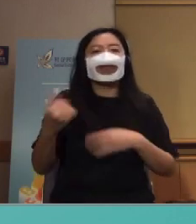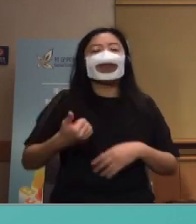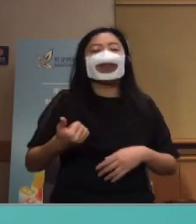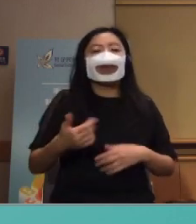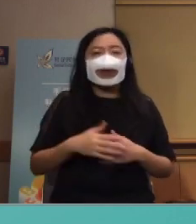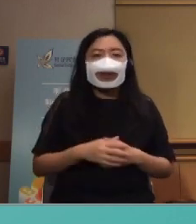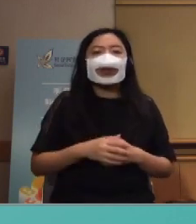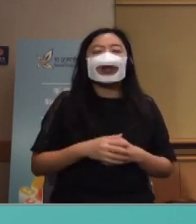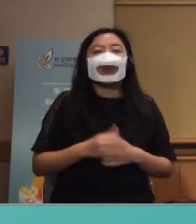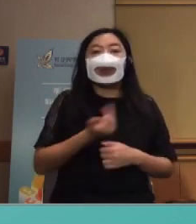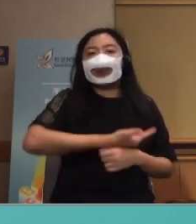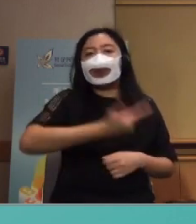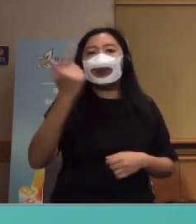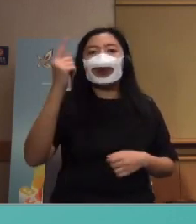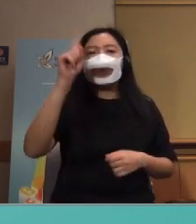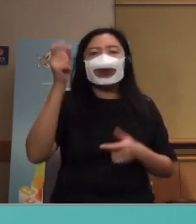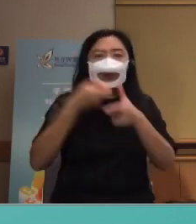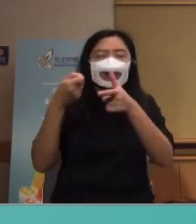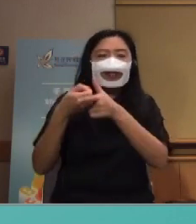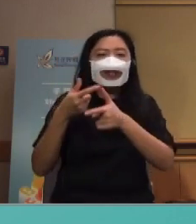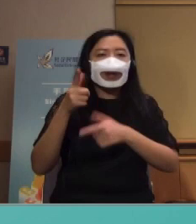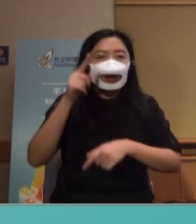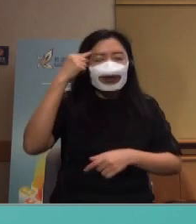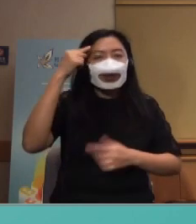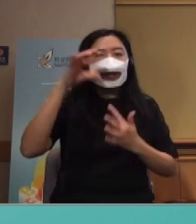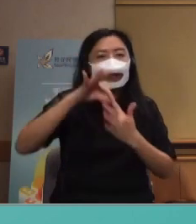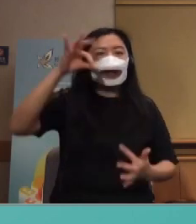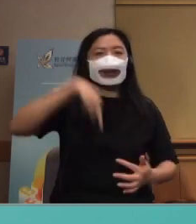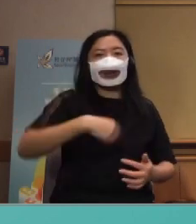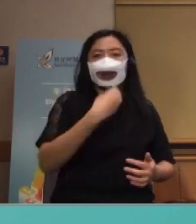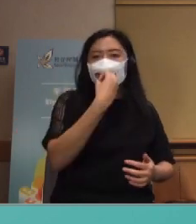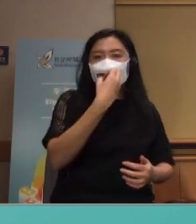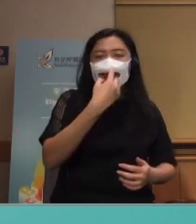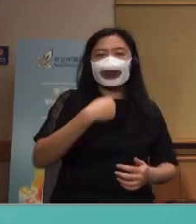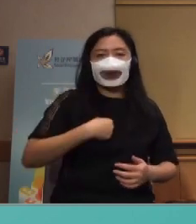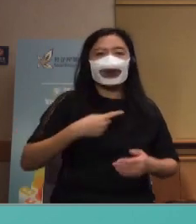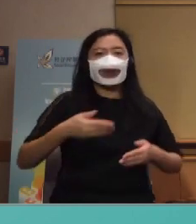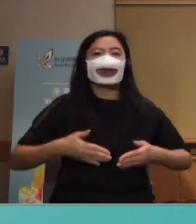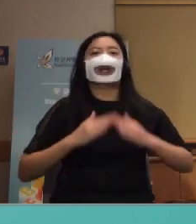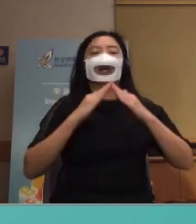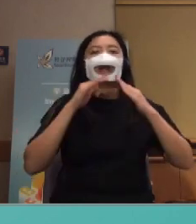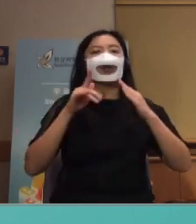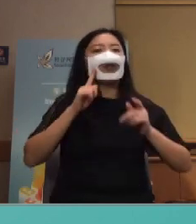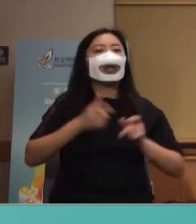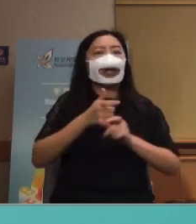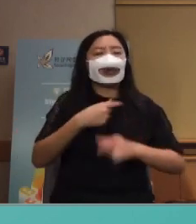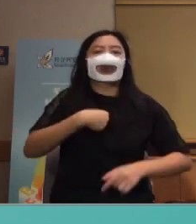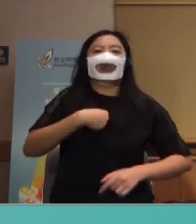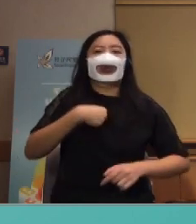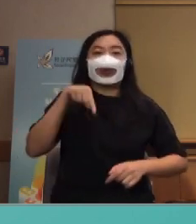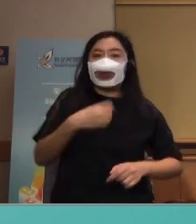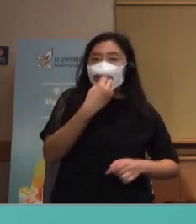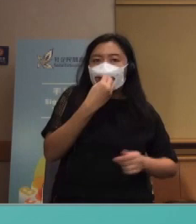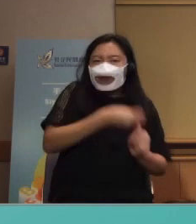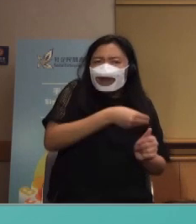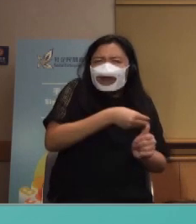that they have various degrees of what we think are okay, but they're huge companies coming out of Hong Kong, and Hong Kong can really, really lead